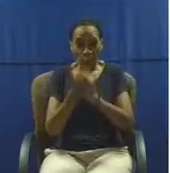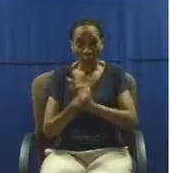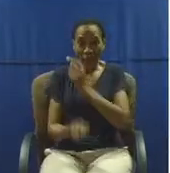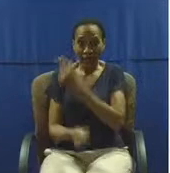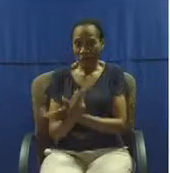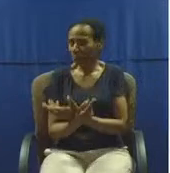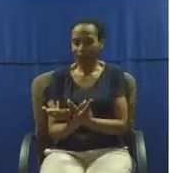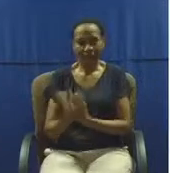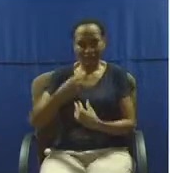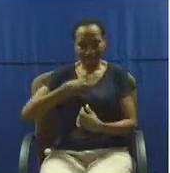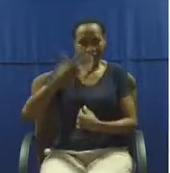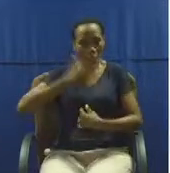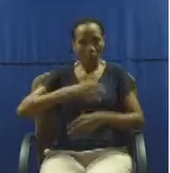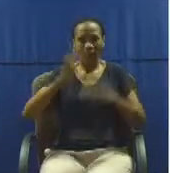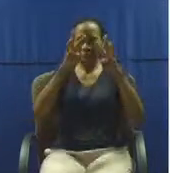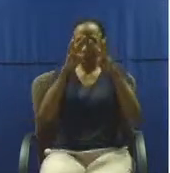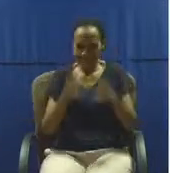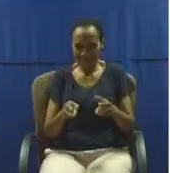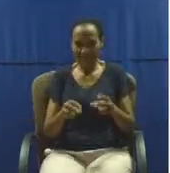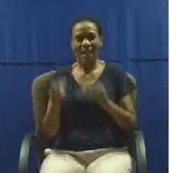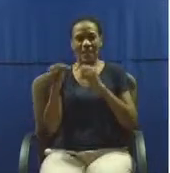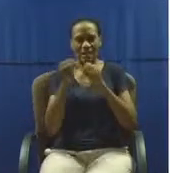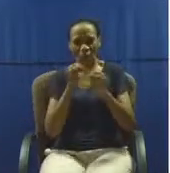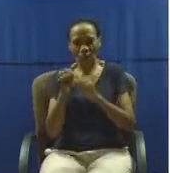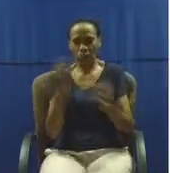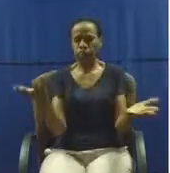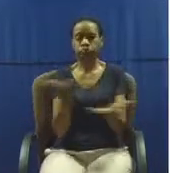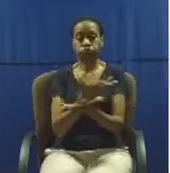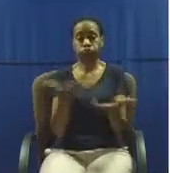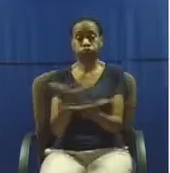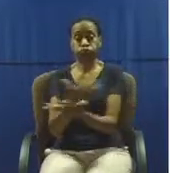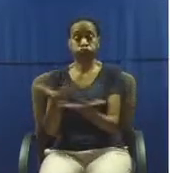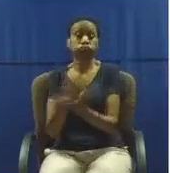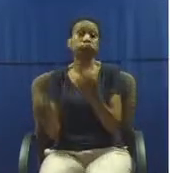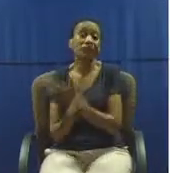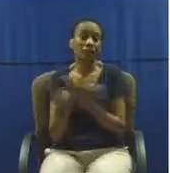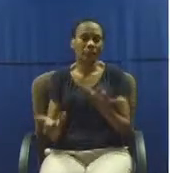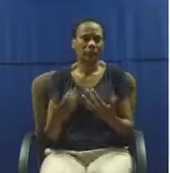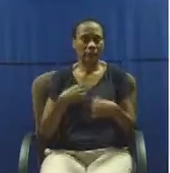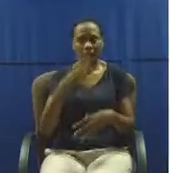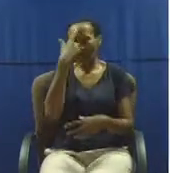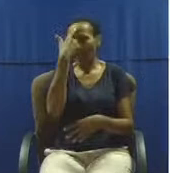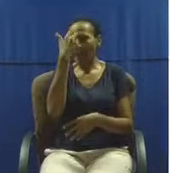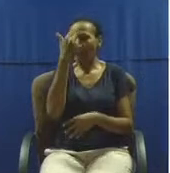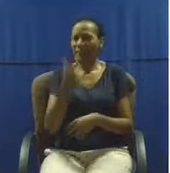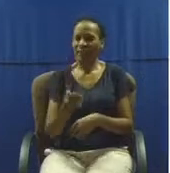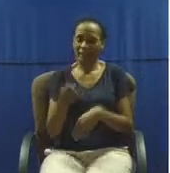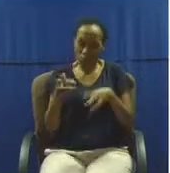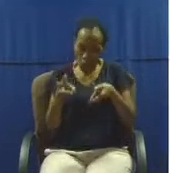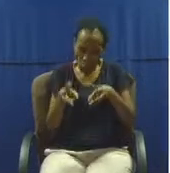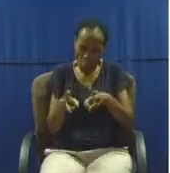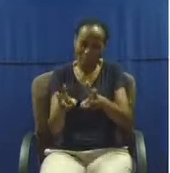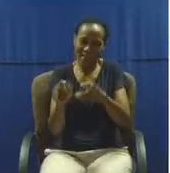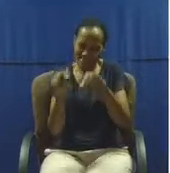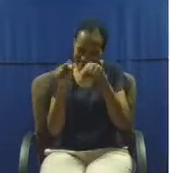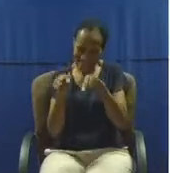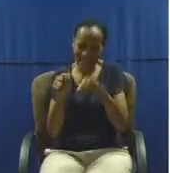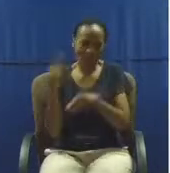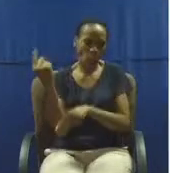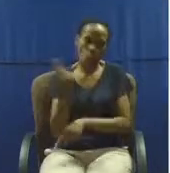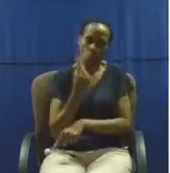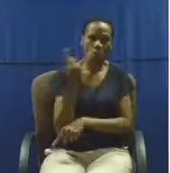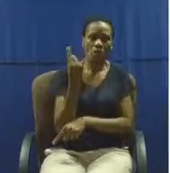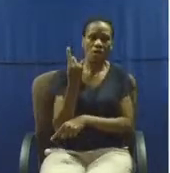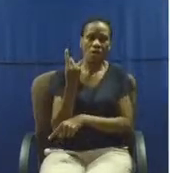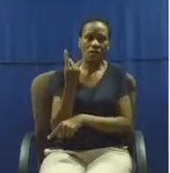want peace, negotiation, dialogue. I firmly believe that that is the only weapon, that